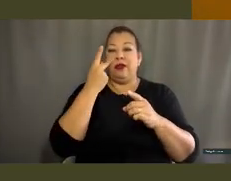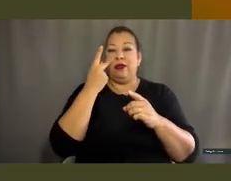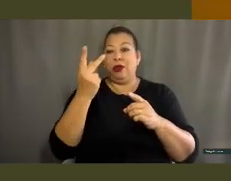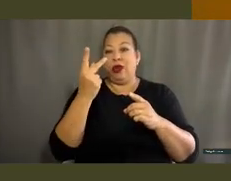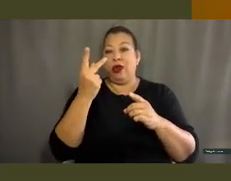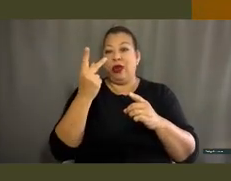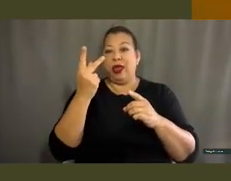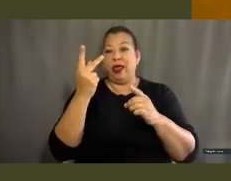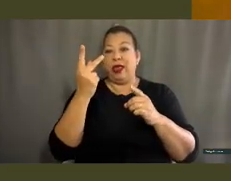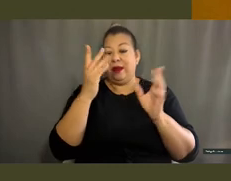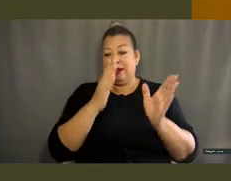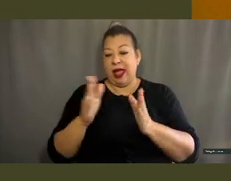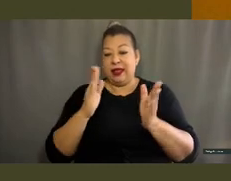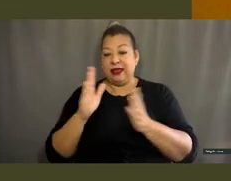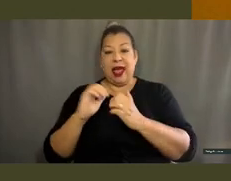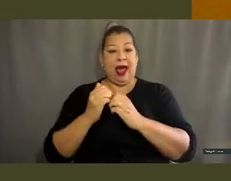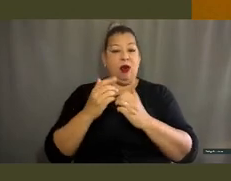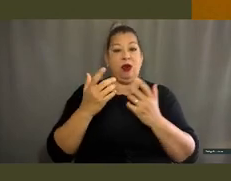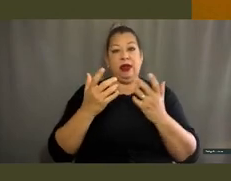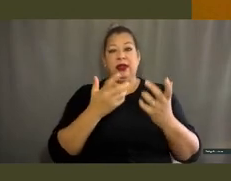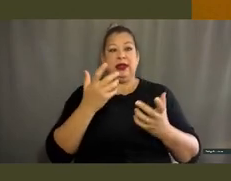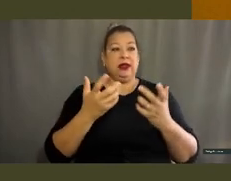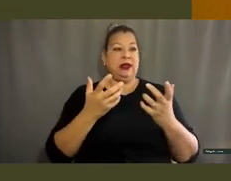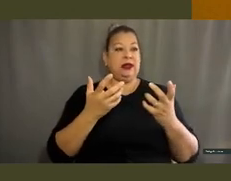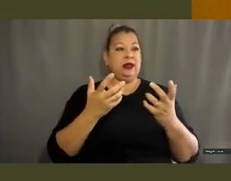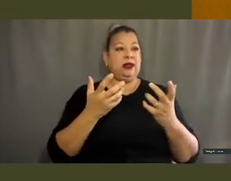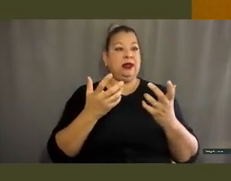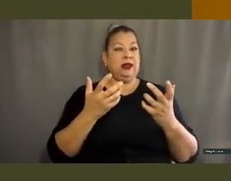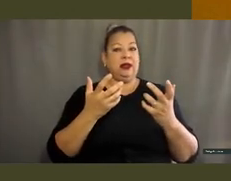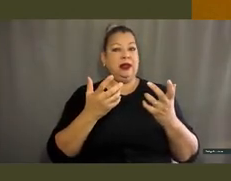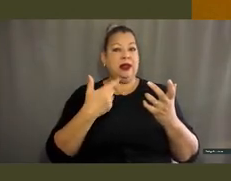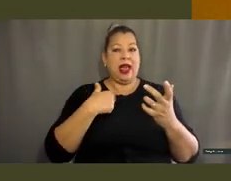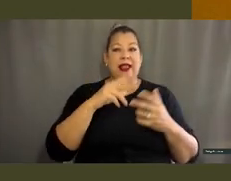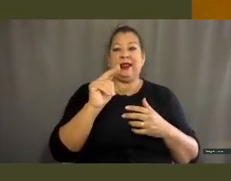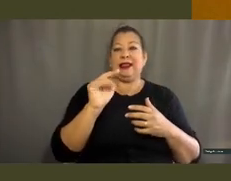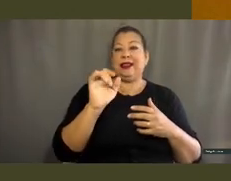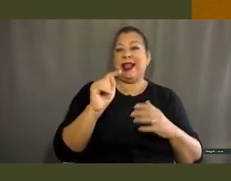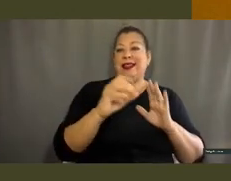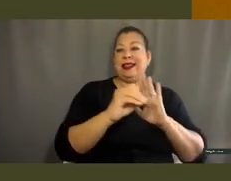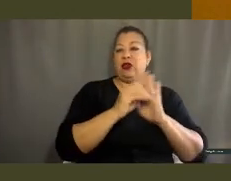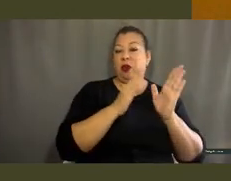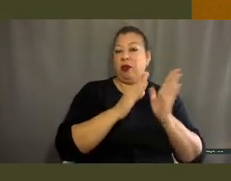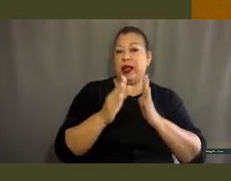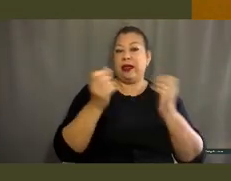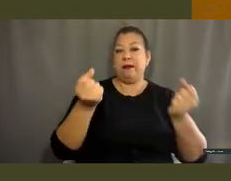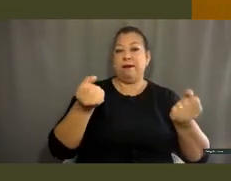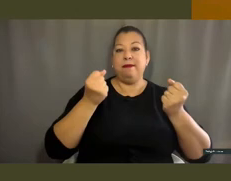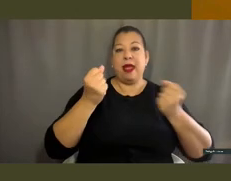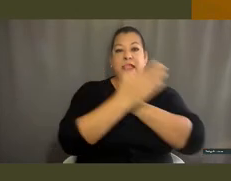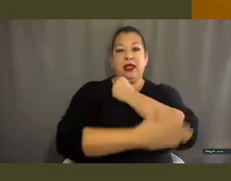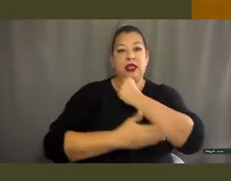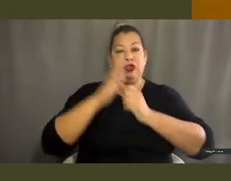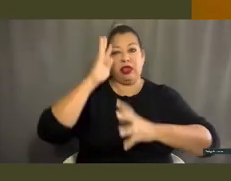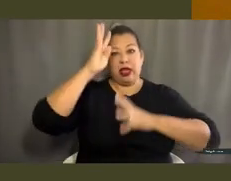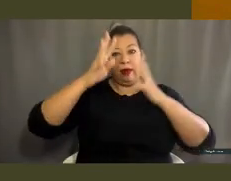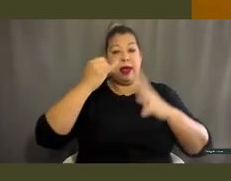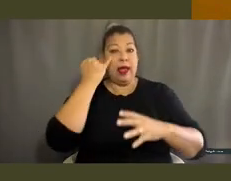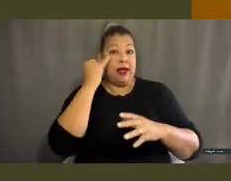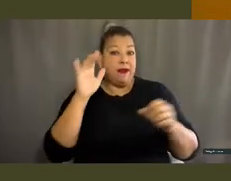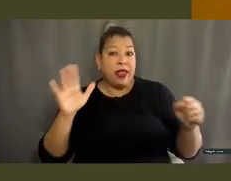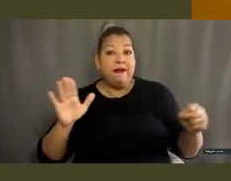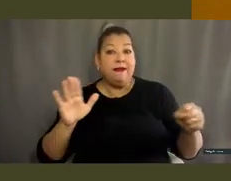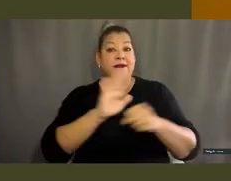these sort of long-term net zero plans that were quite a large number of countries came out with, if they're all fully implemented, I think then we